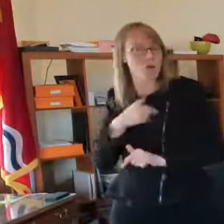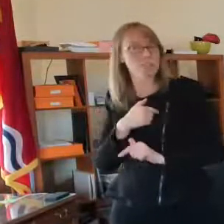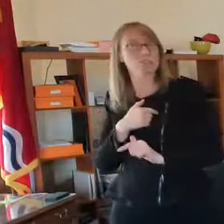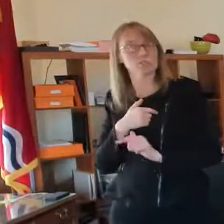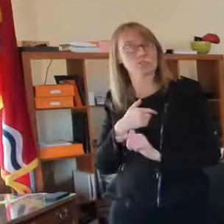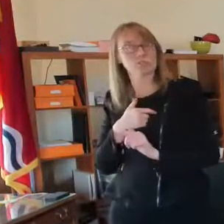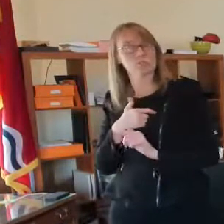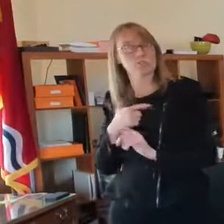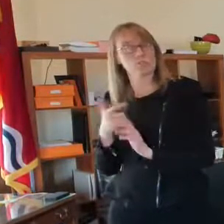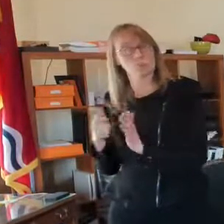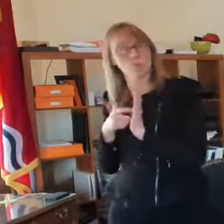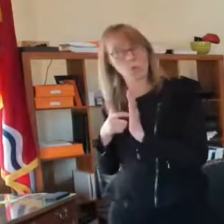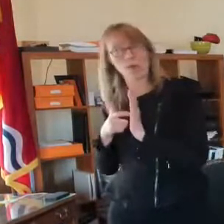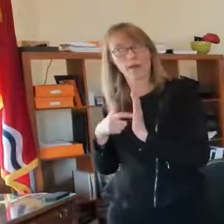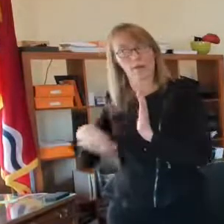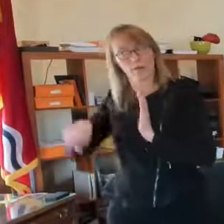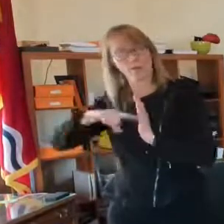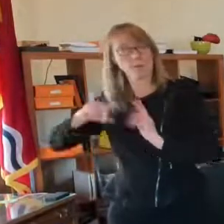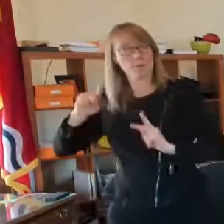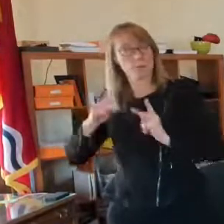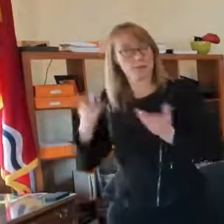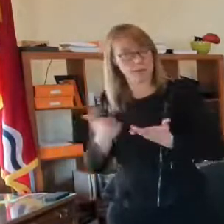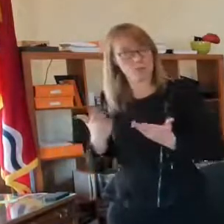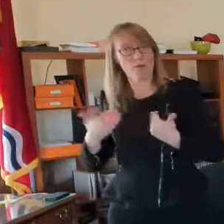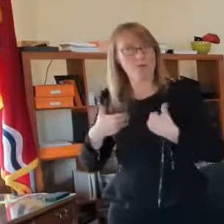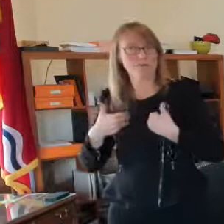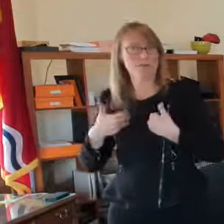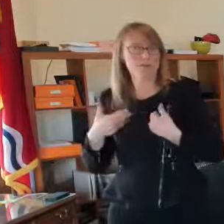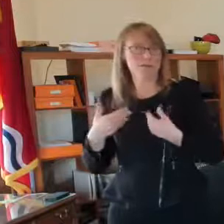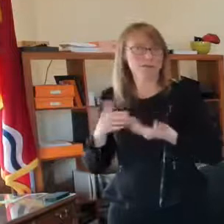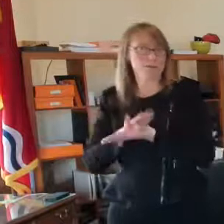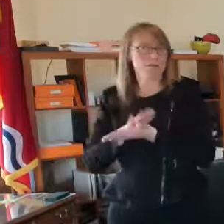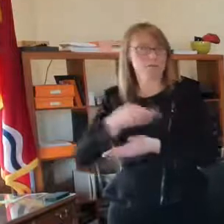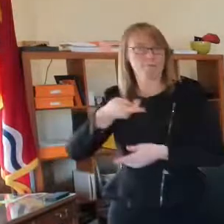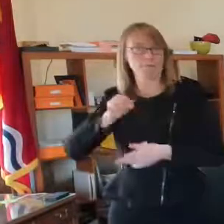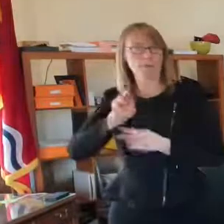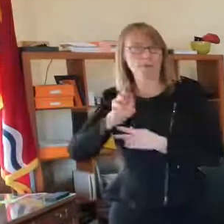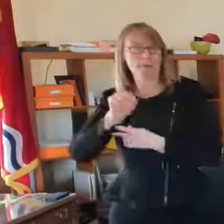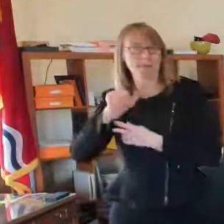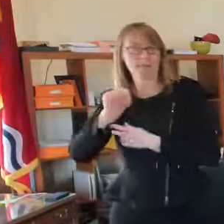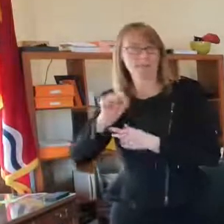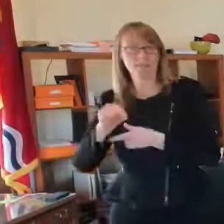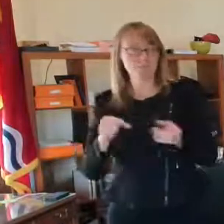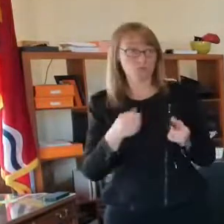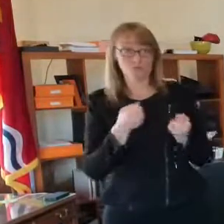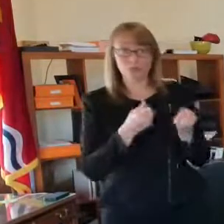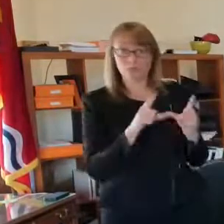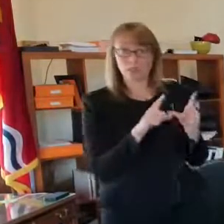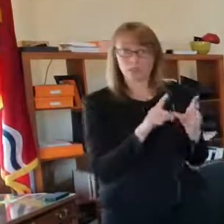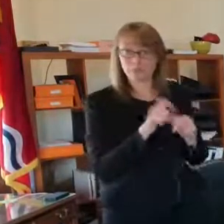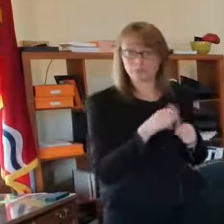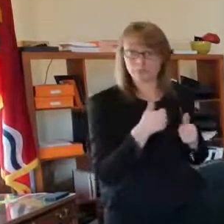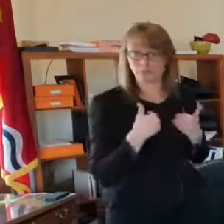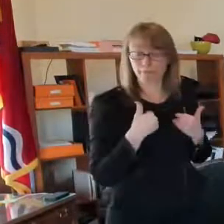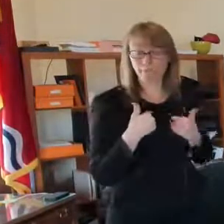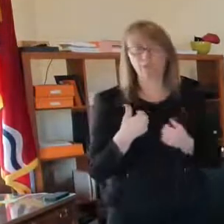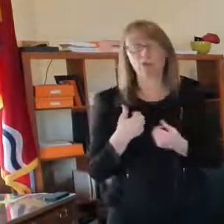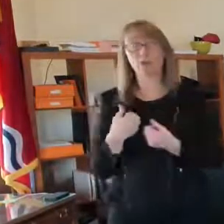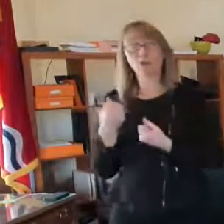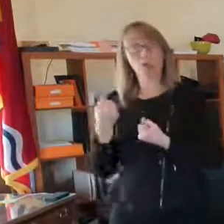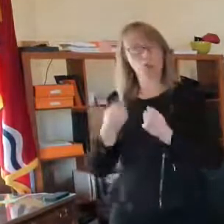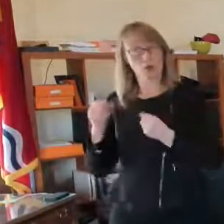a permit to carry a gun. It's hardly a hardship. You have to have a driver's license, you have to have a license plate on your car.